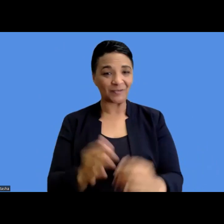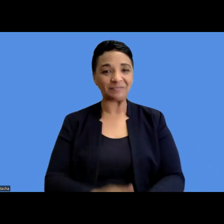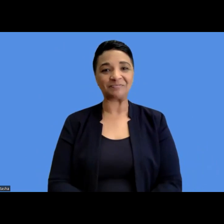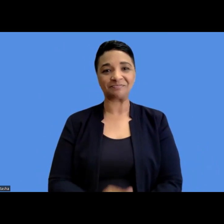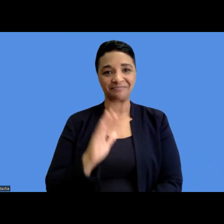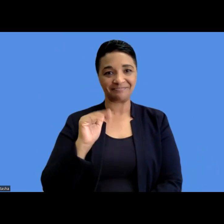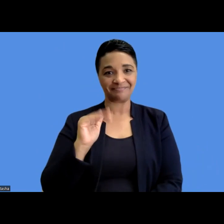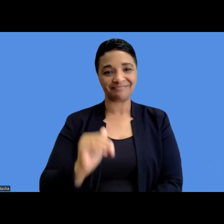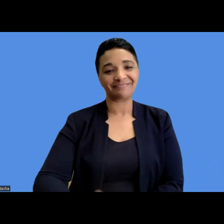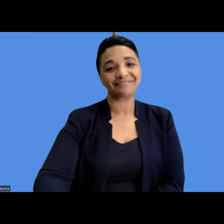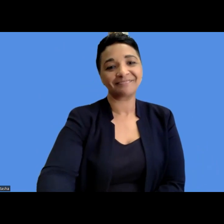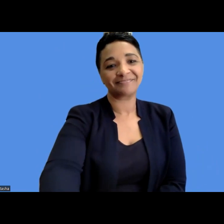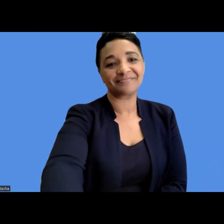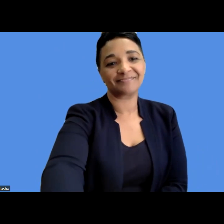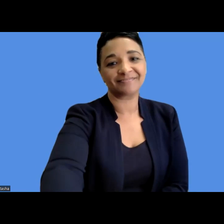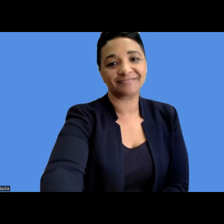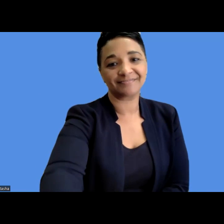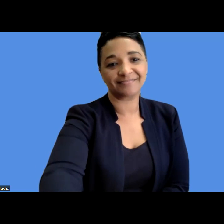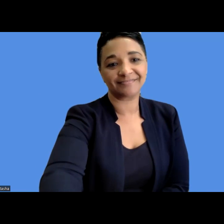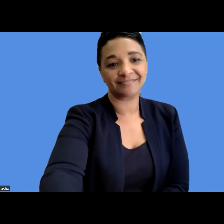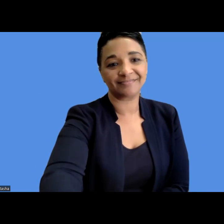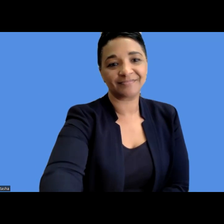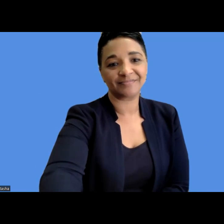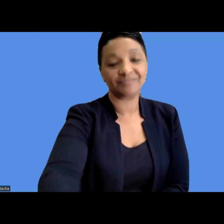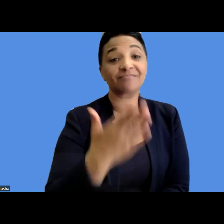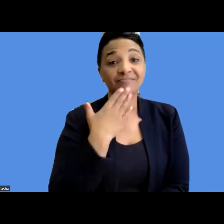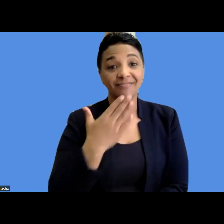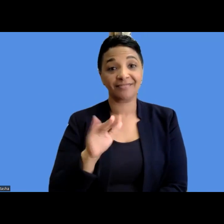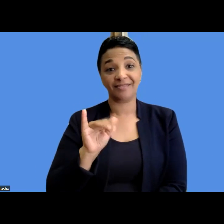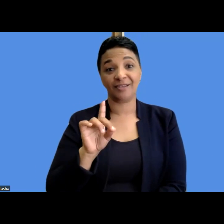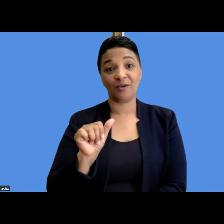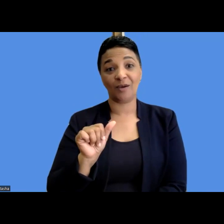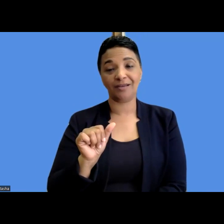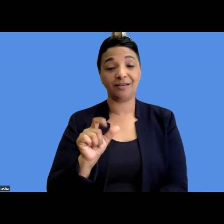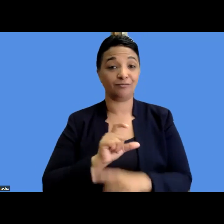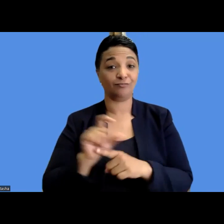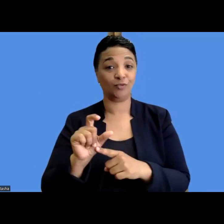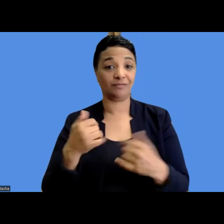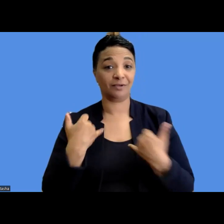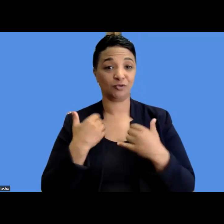Thank you, everybody, from my side, from either side. Have a good weekend.